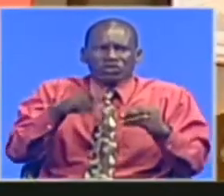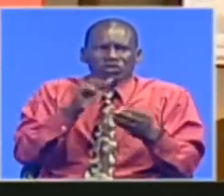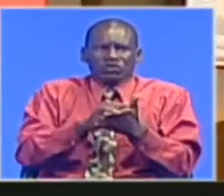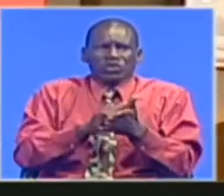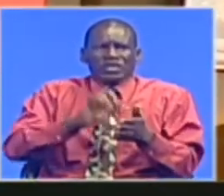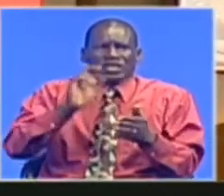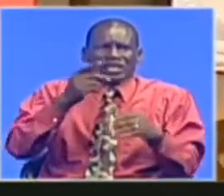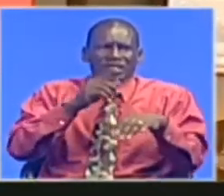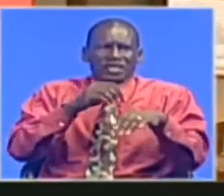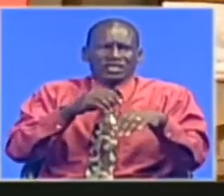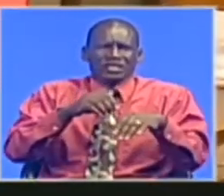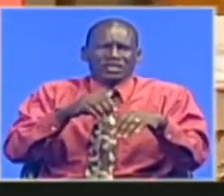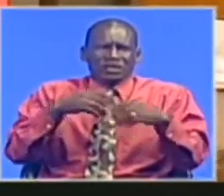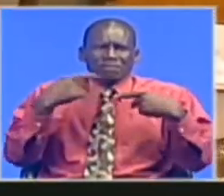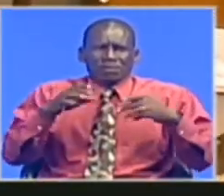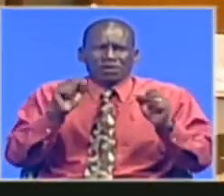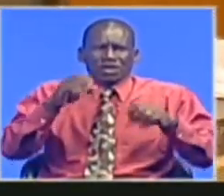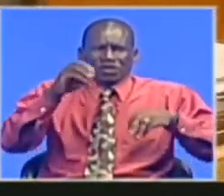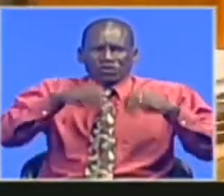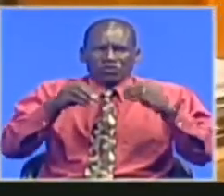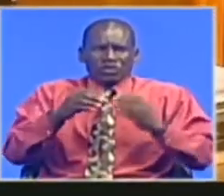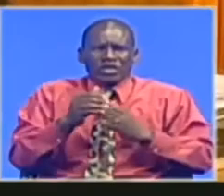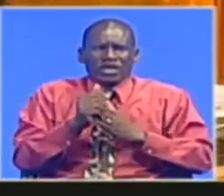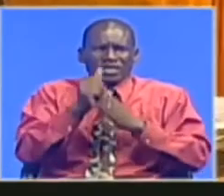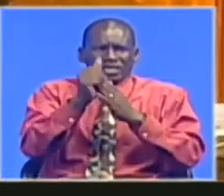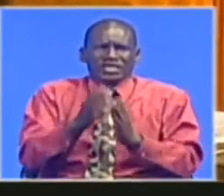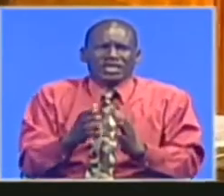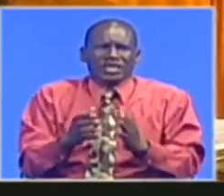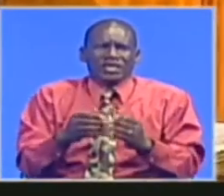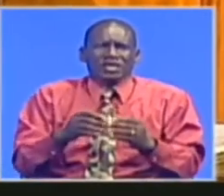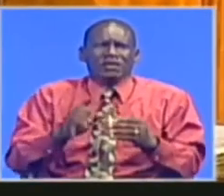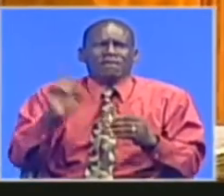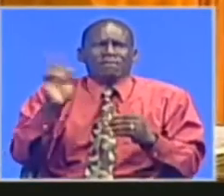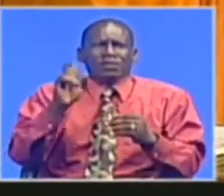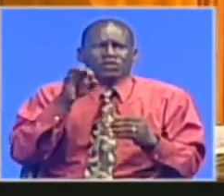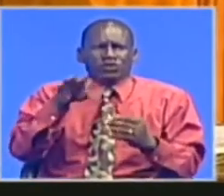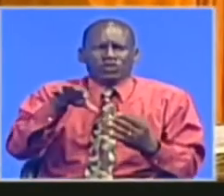Kenyan people could elect a leader, president of their choice. That's all.